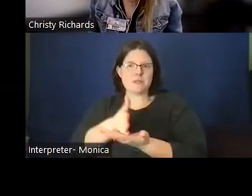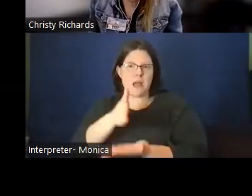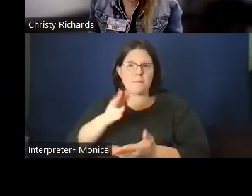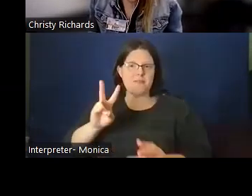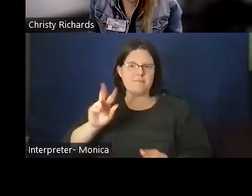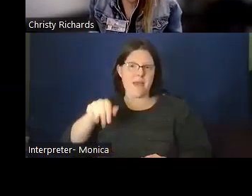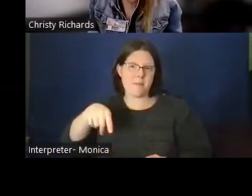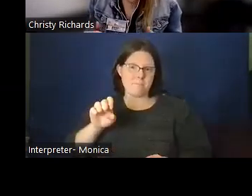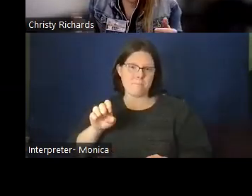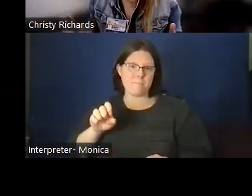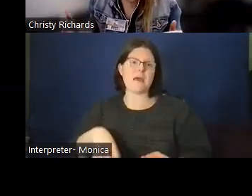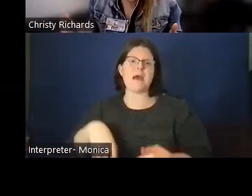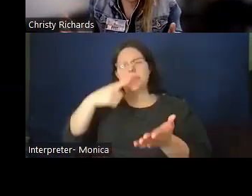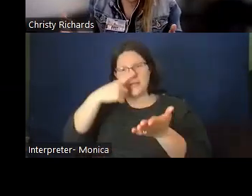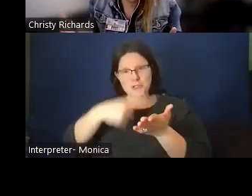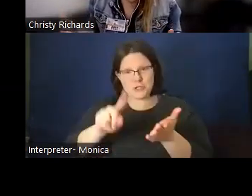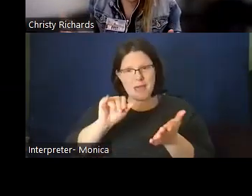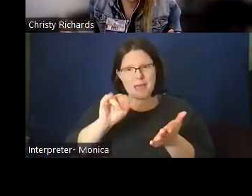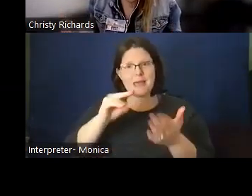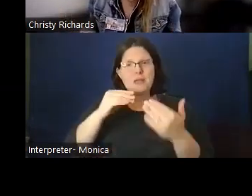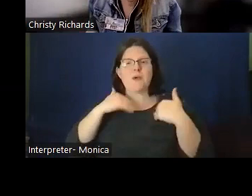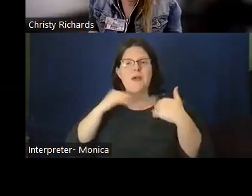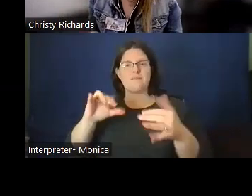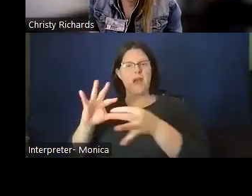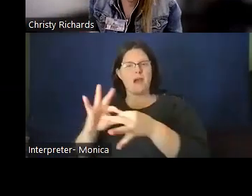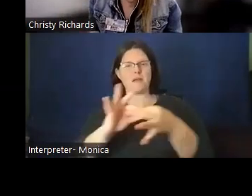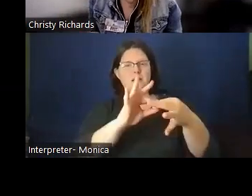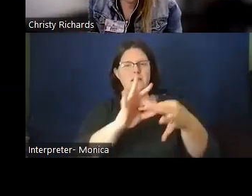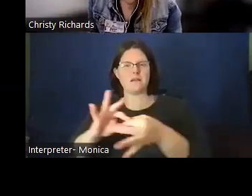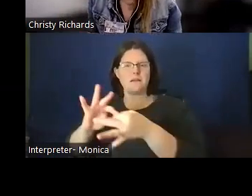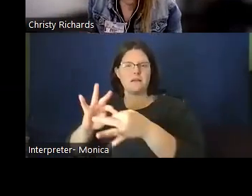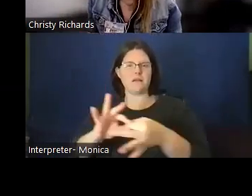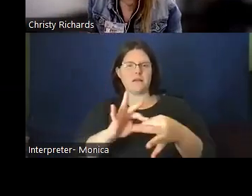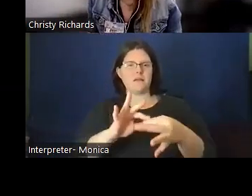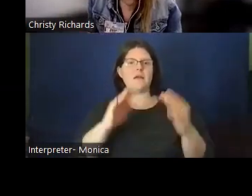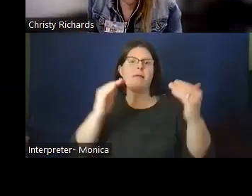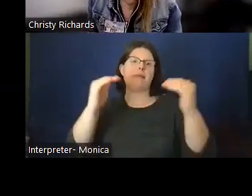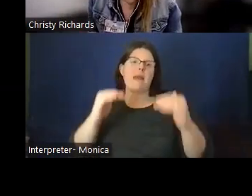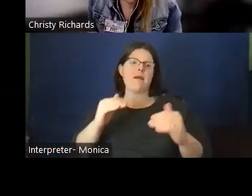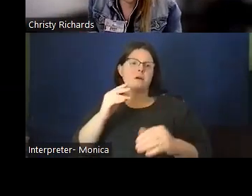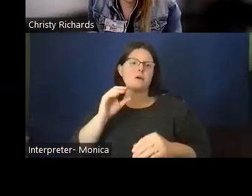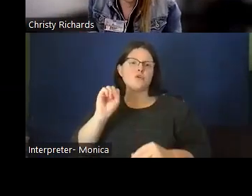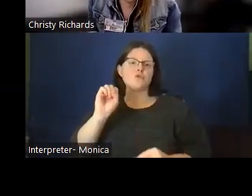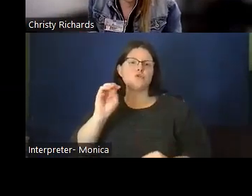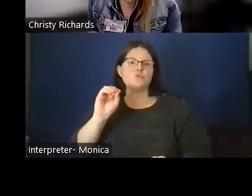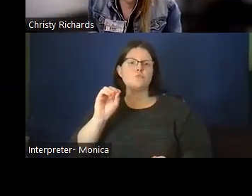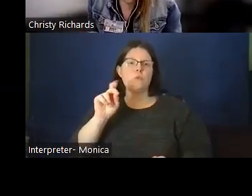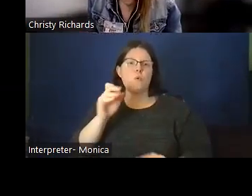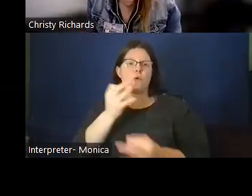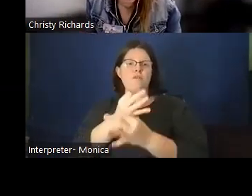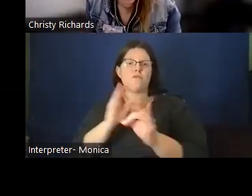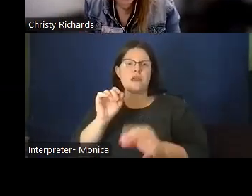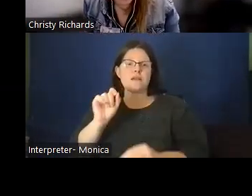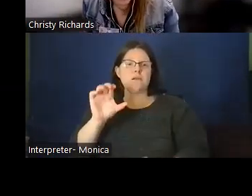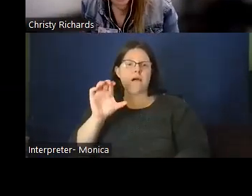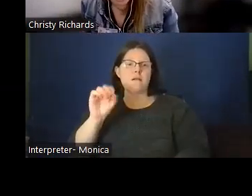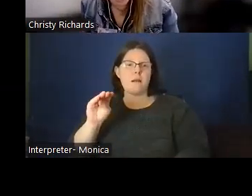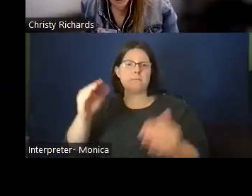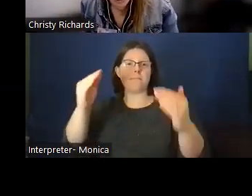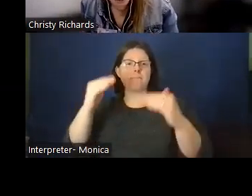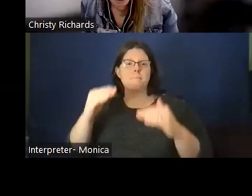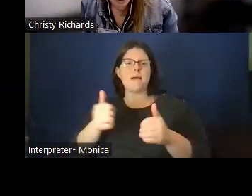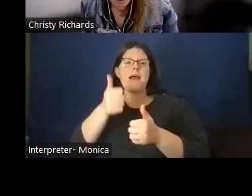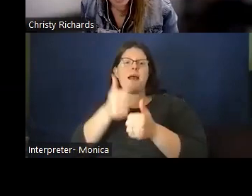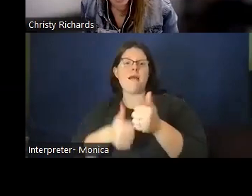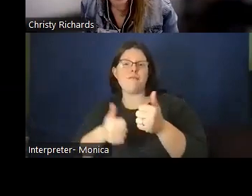text, which is really nice to have that continuity. There's smokefree.gov. There's Every Try Counts.